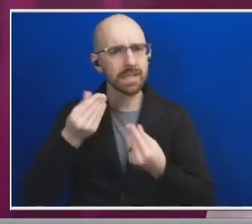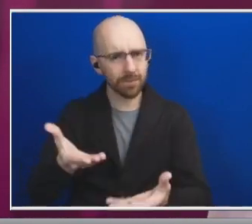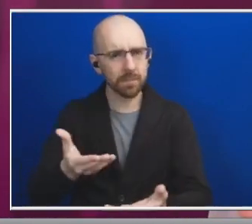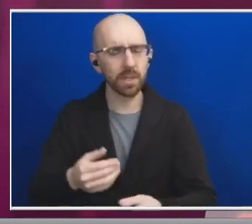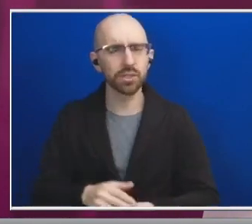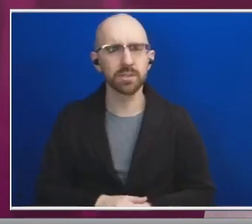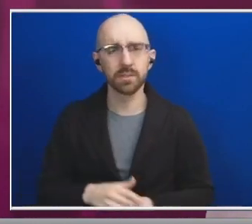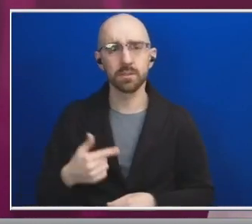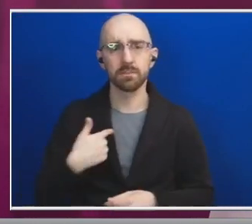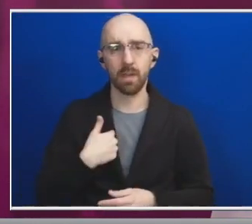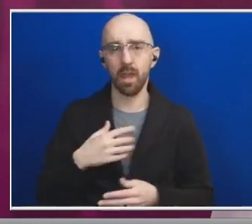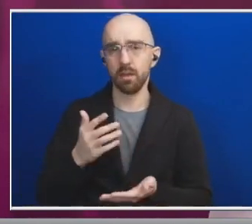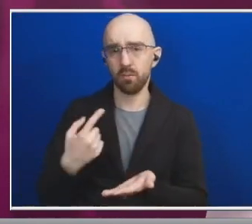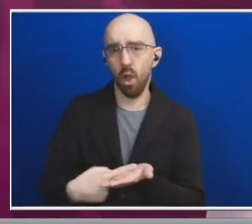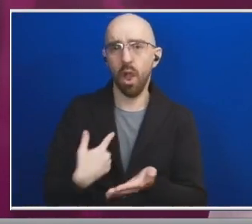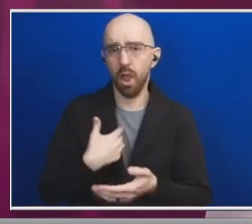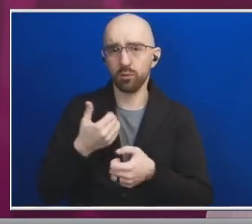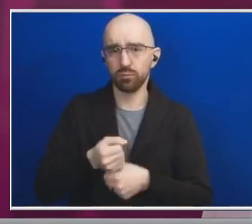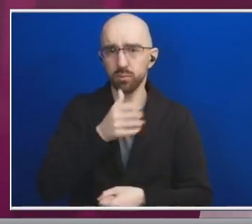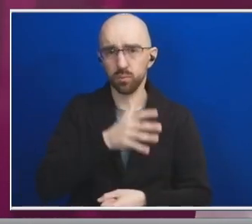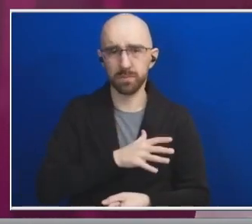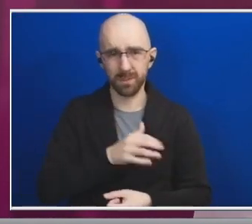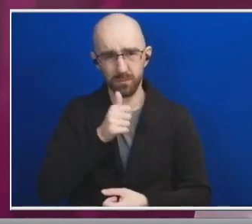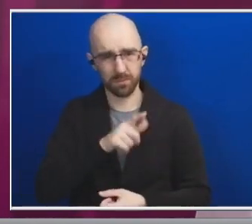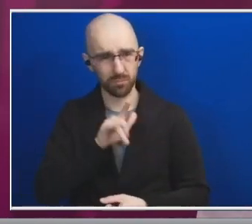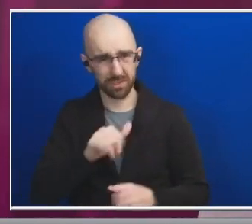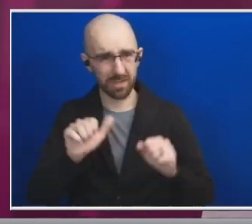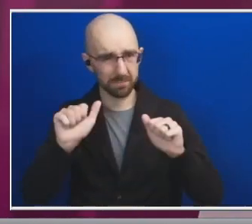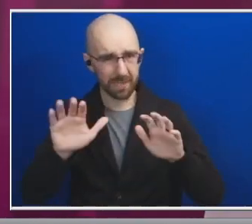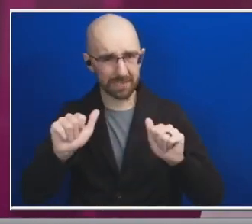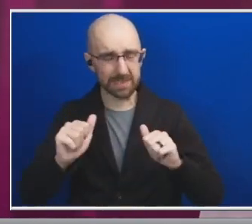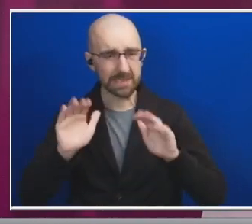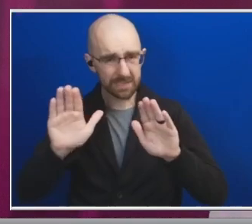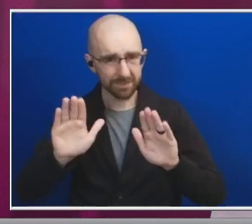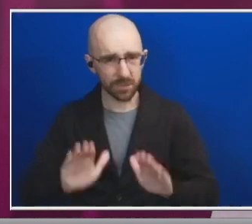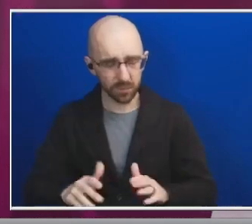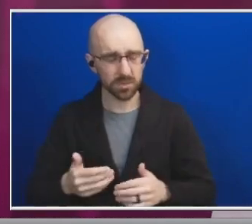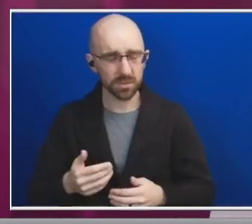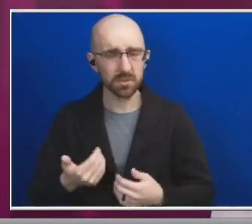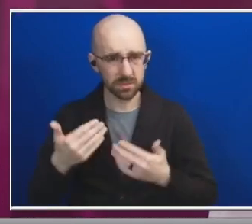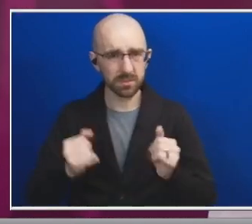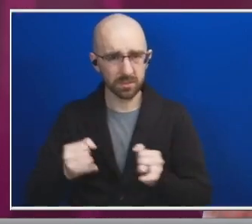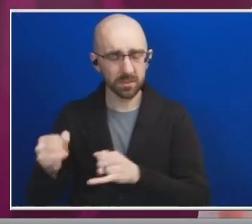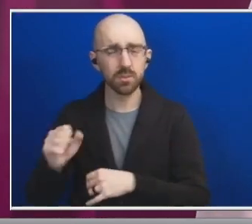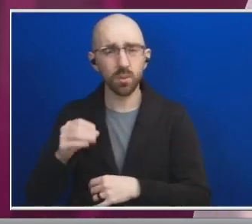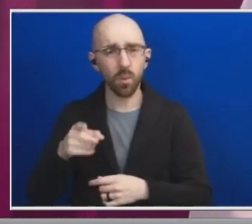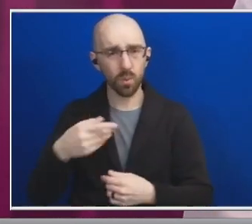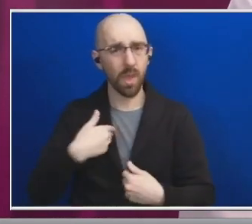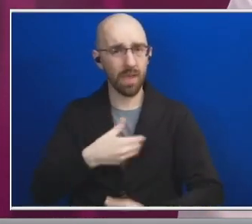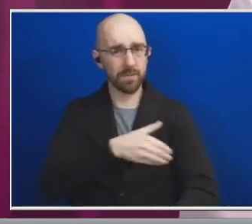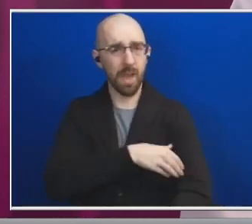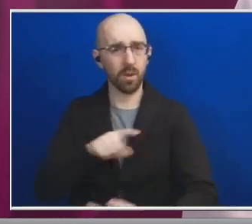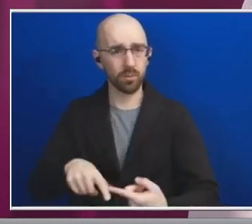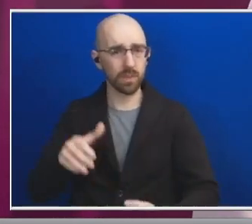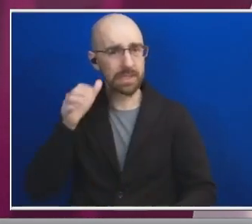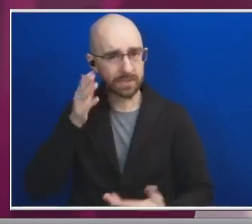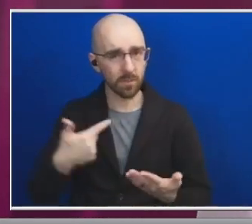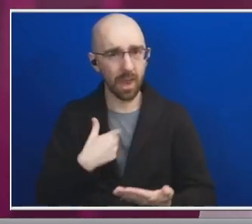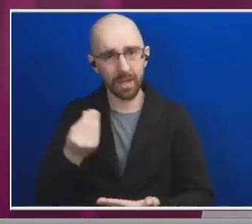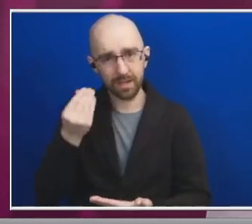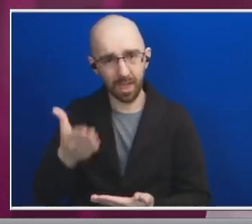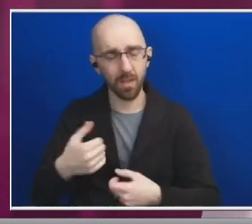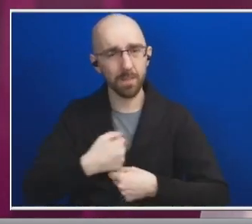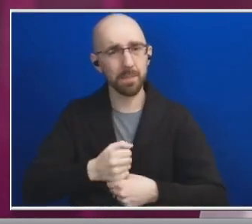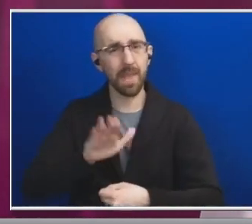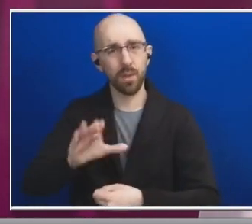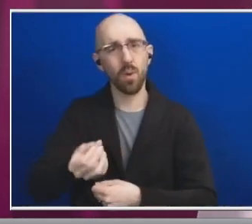think women are really amazing individuals. So you have the power to listen to what I'm going to tell you and make your own decisions. Right. So